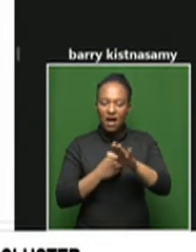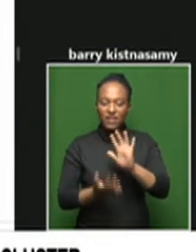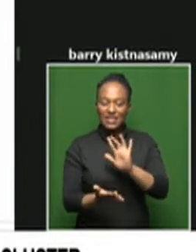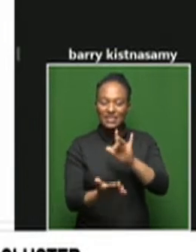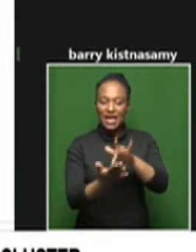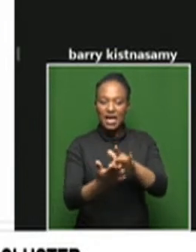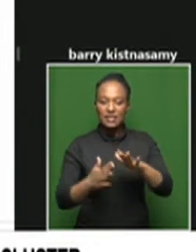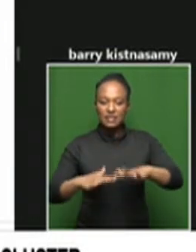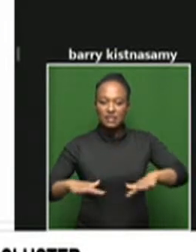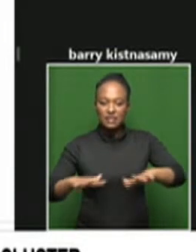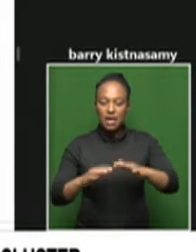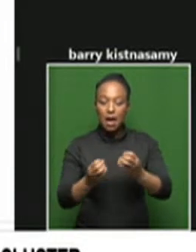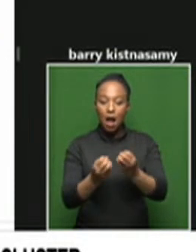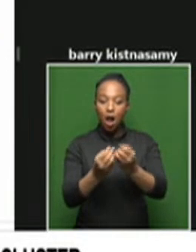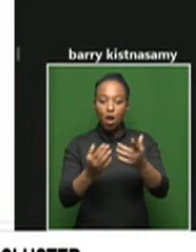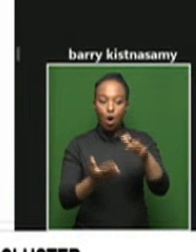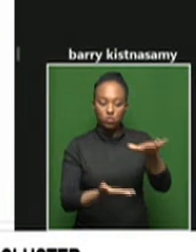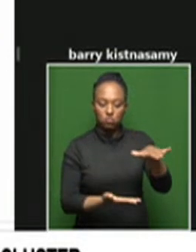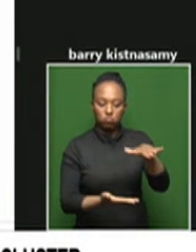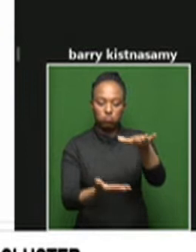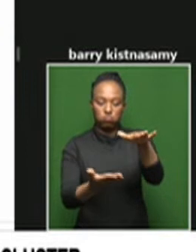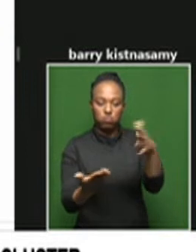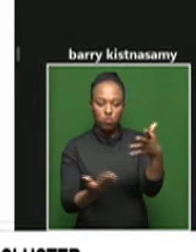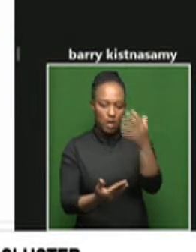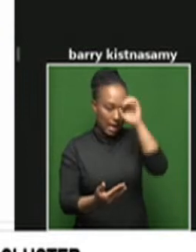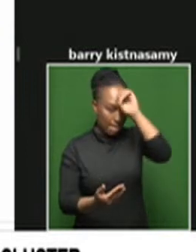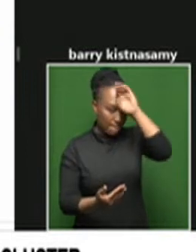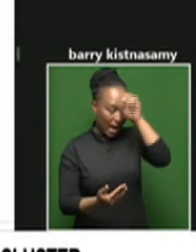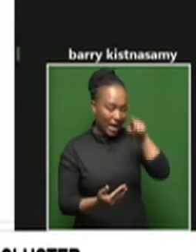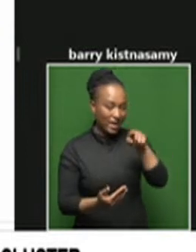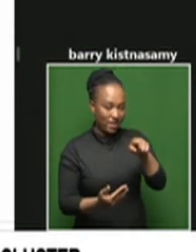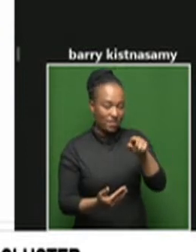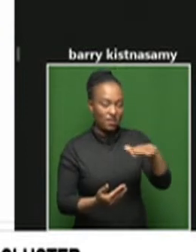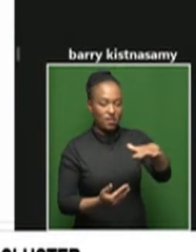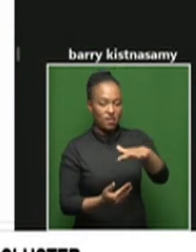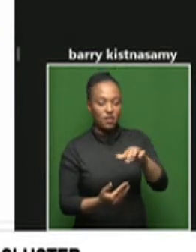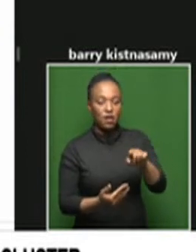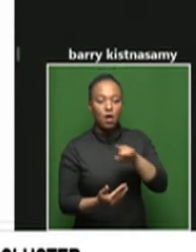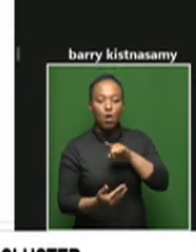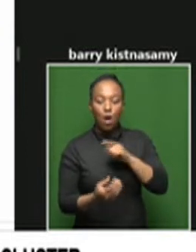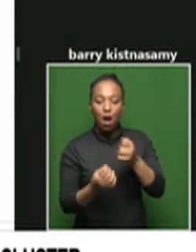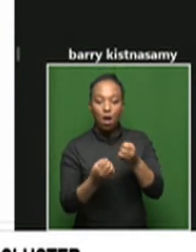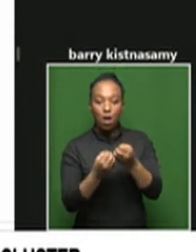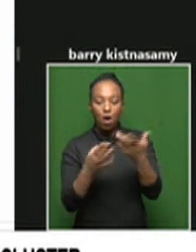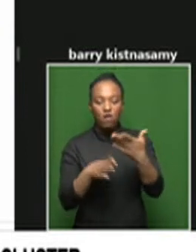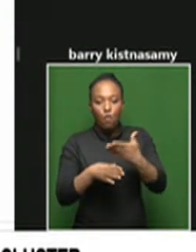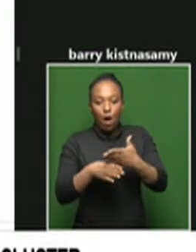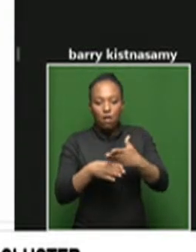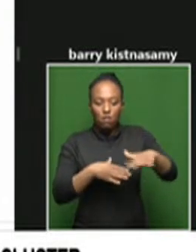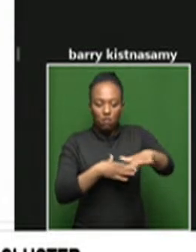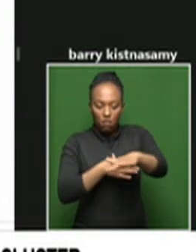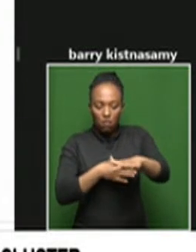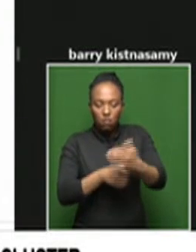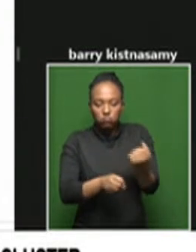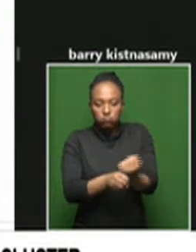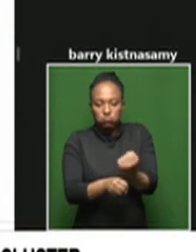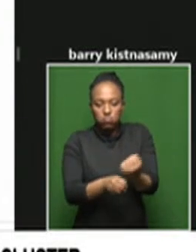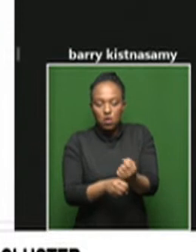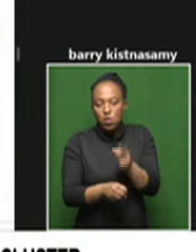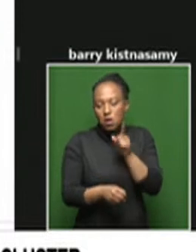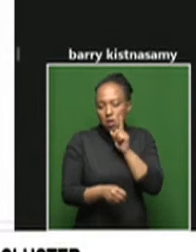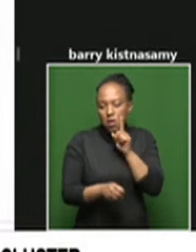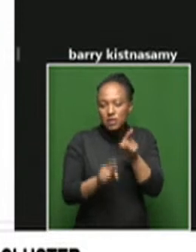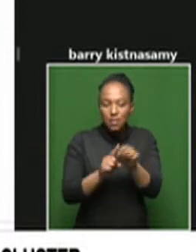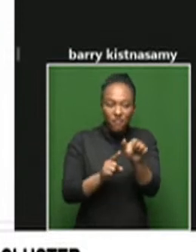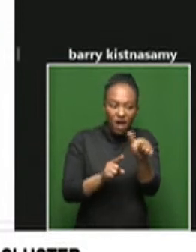see the bulk in mining because they've actually had quite substantive occupational health sites. We've then tried to look at some of the